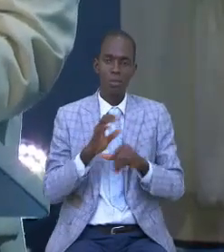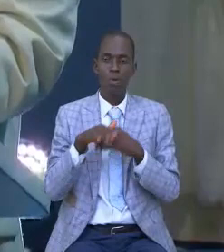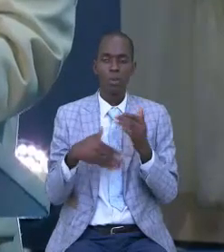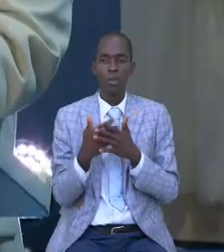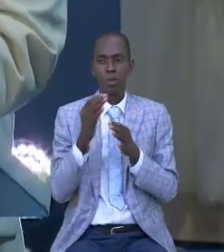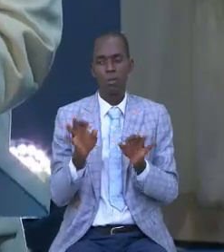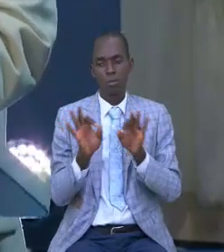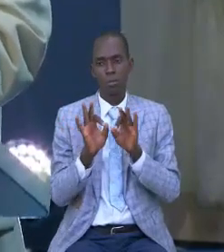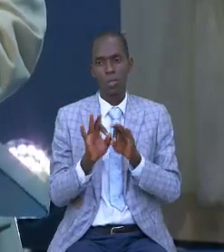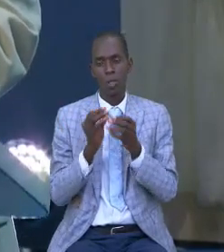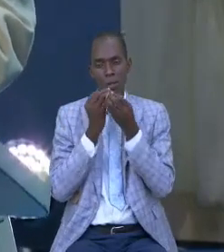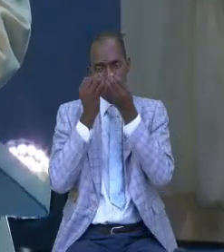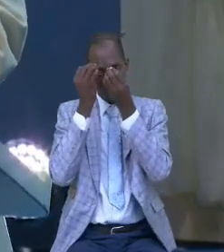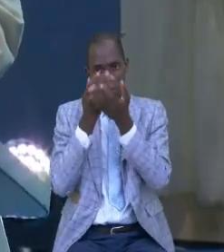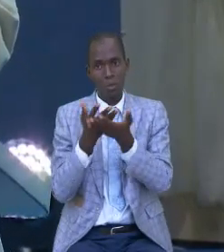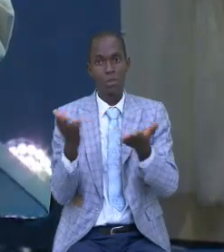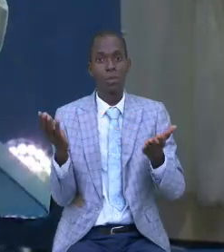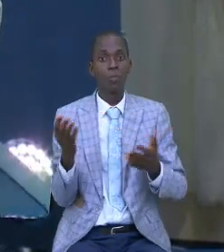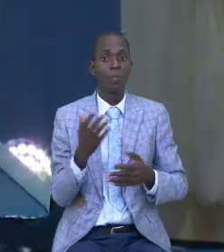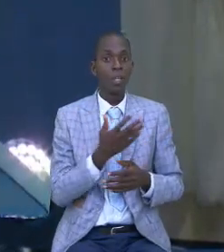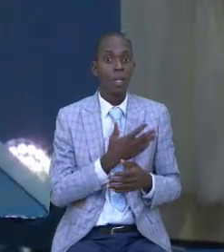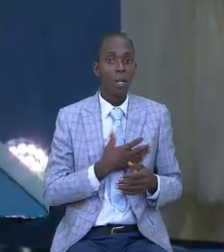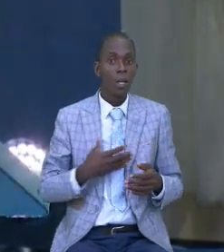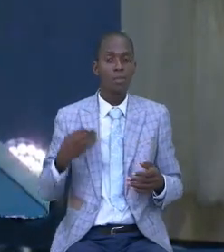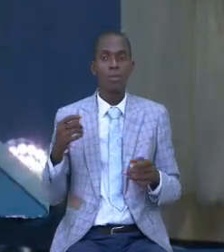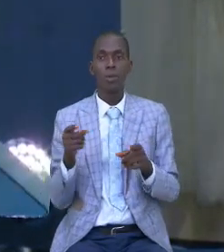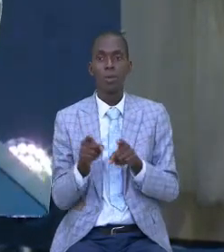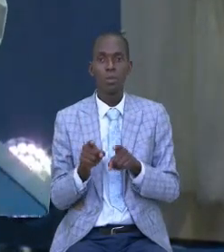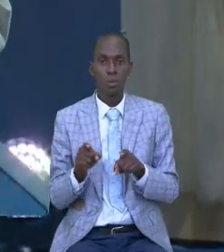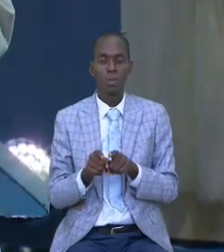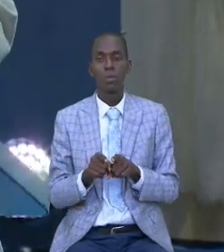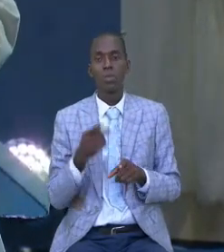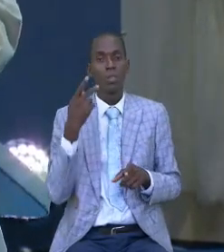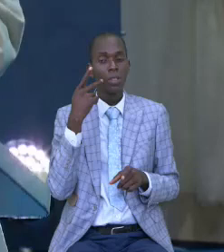via SMS or WhatsApp to